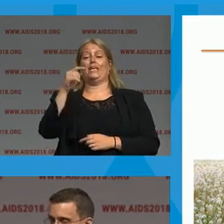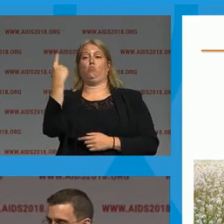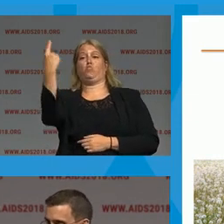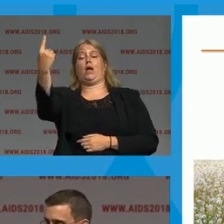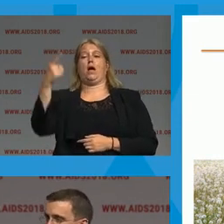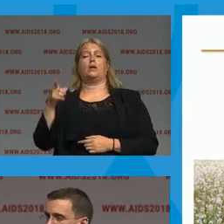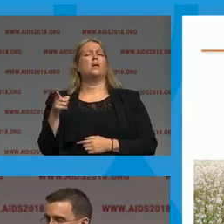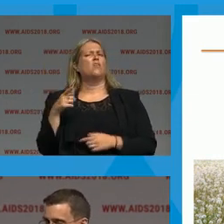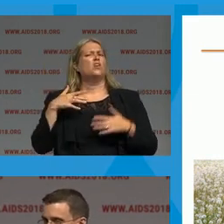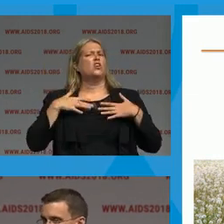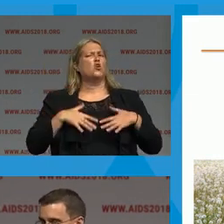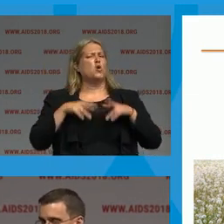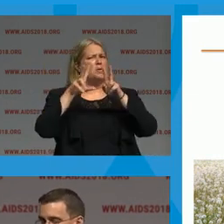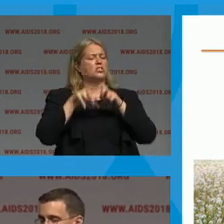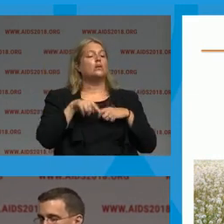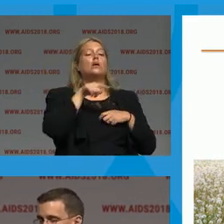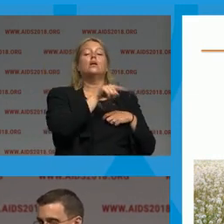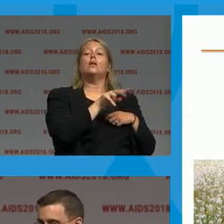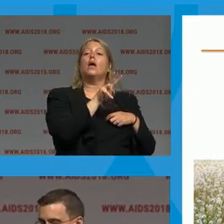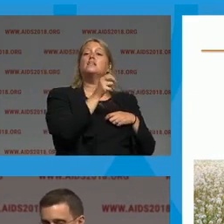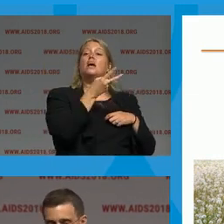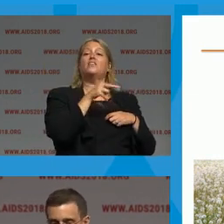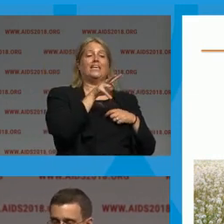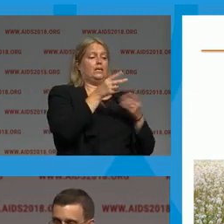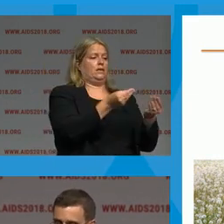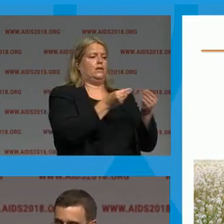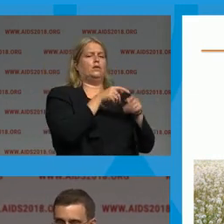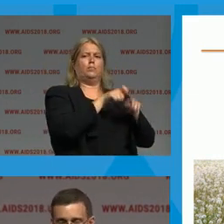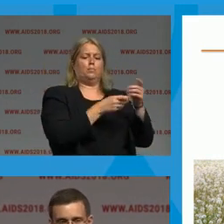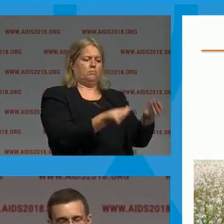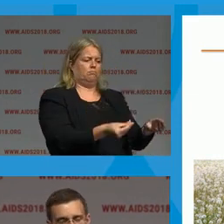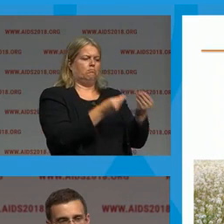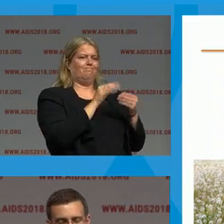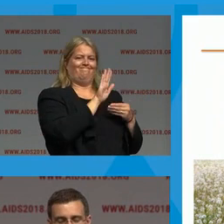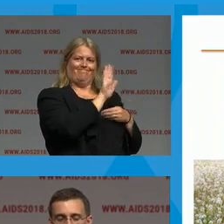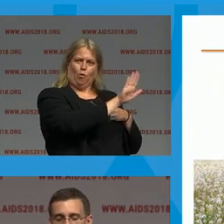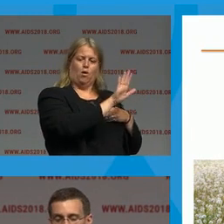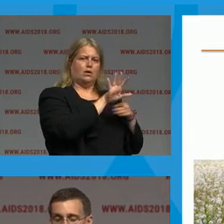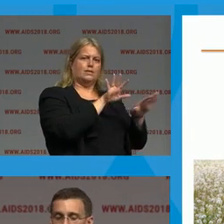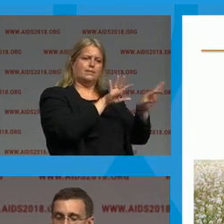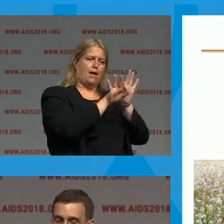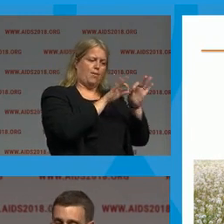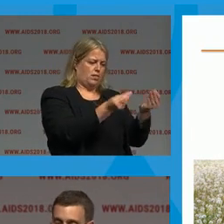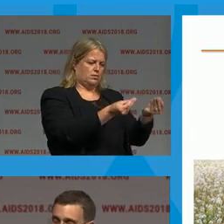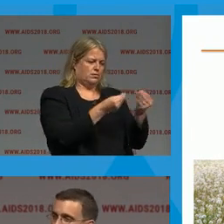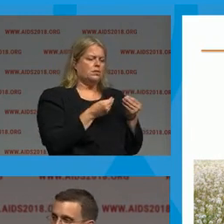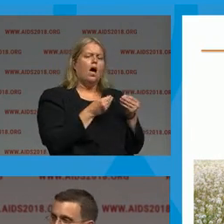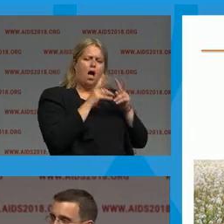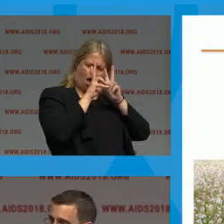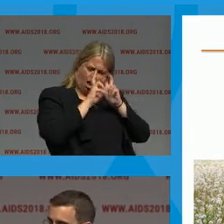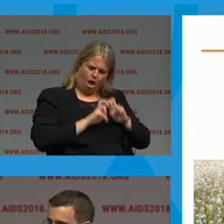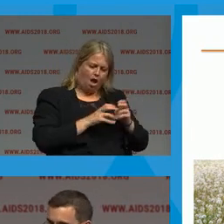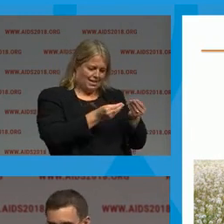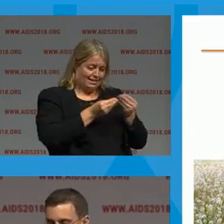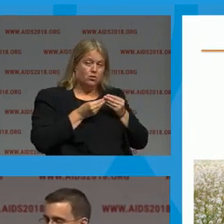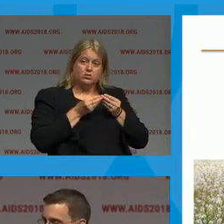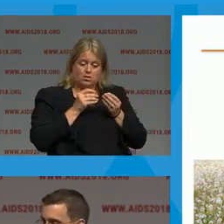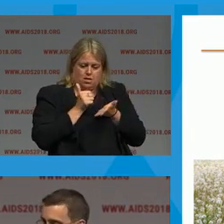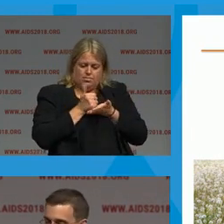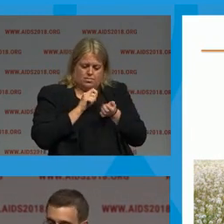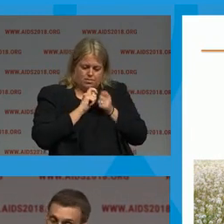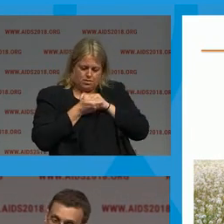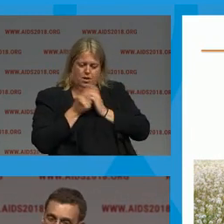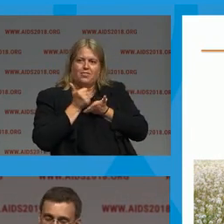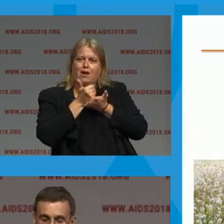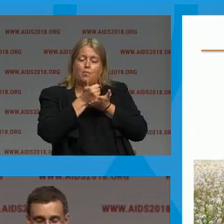in HIV, thanks to the generosity of people living with HIV who donated samples. And this therapy is now saving lives of people